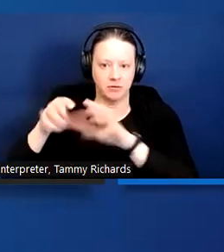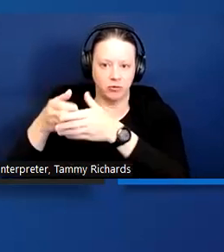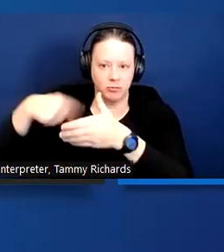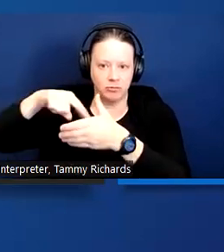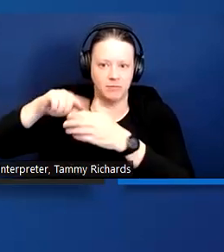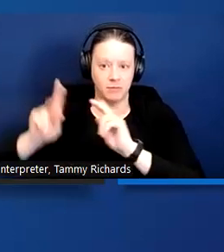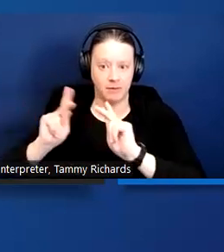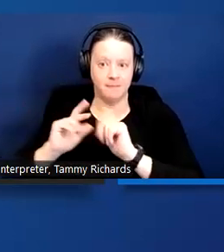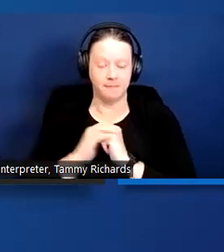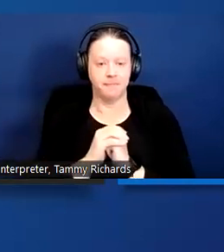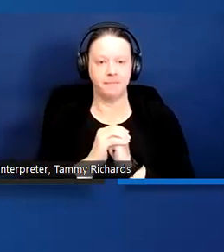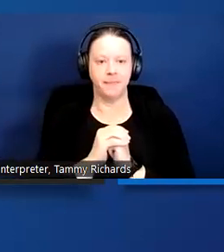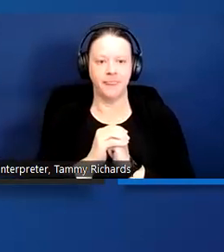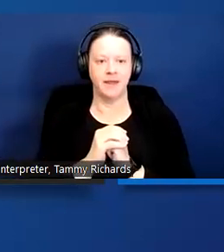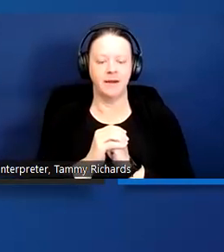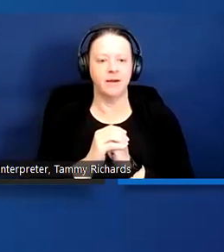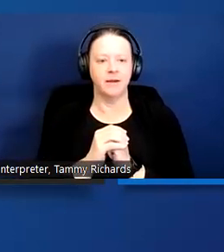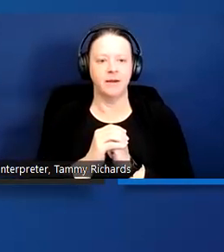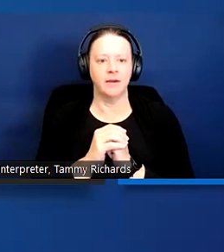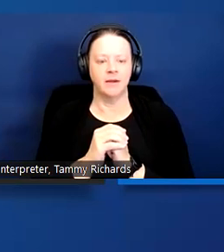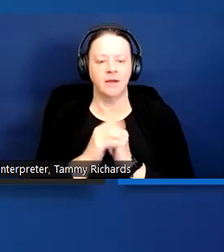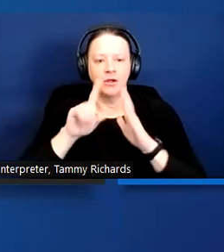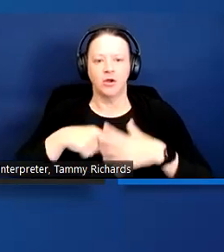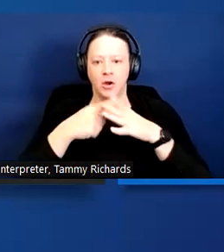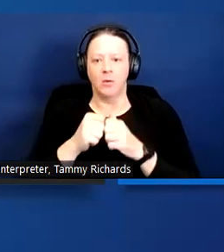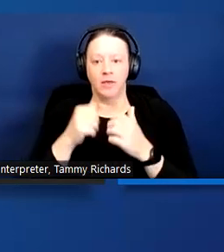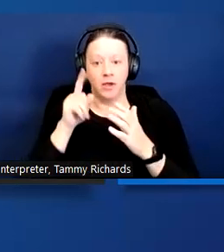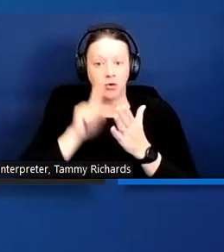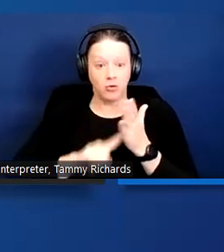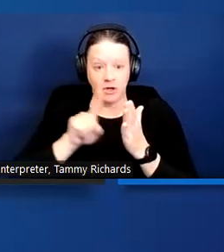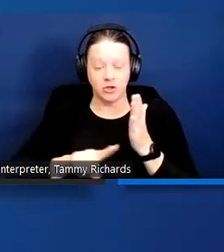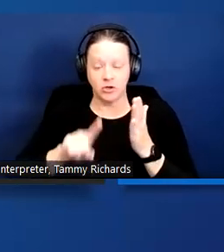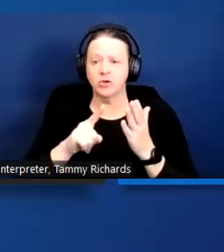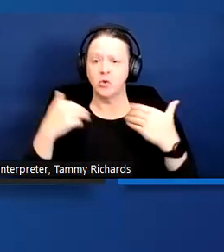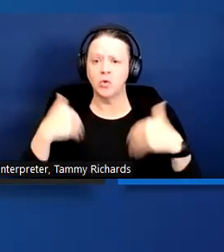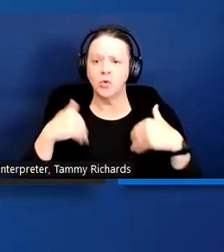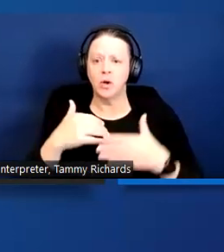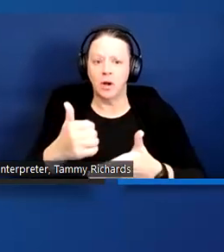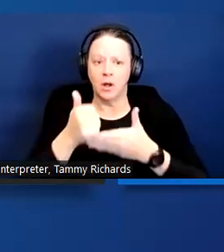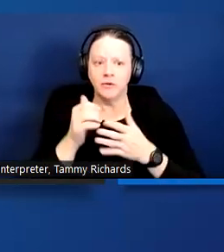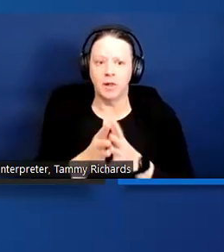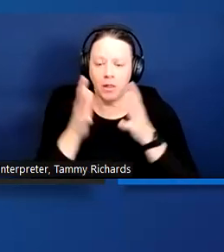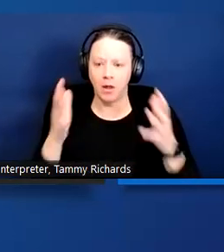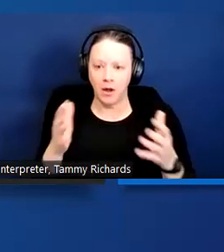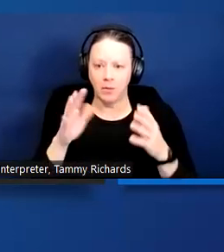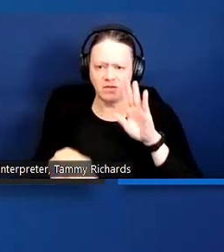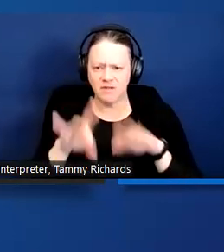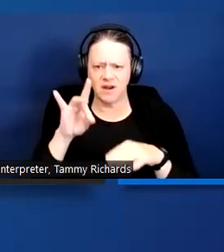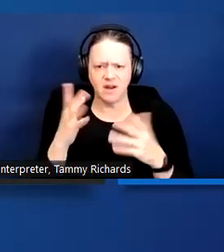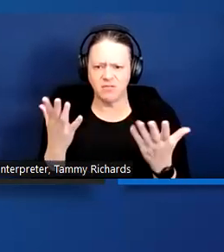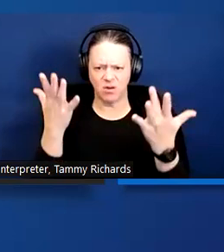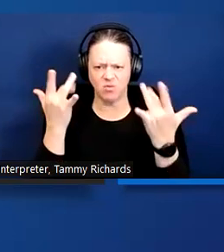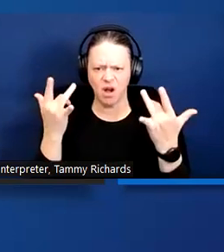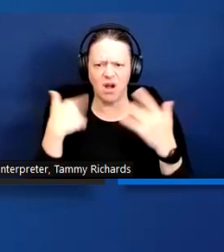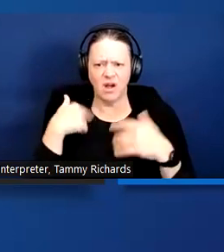area. So starting with that research helps a lot with finding out why you should do this,